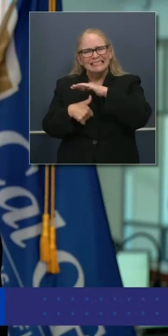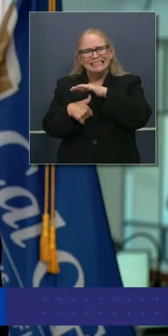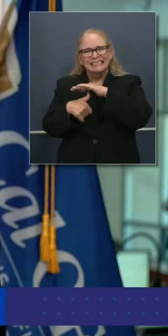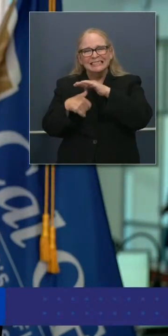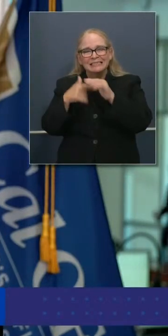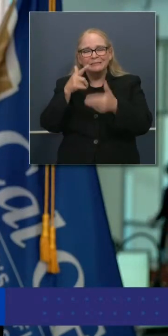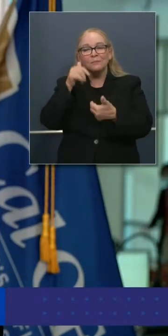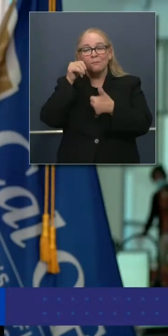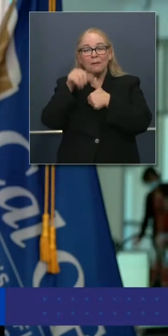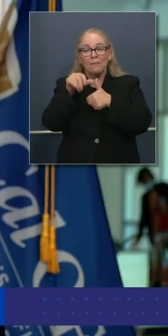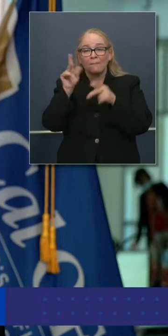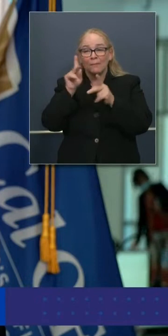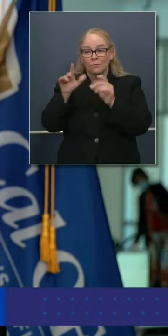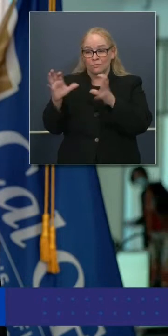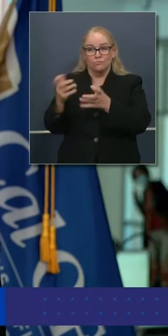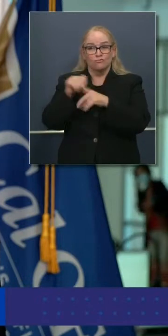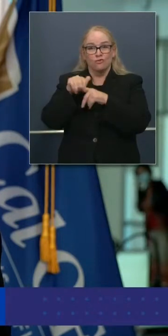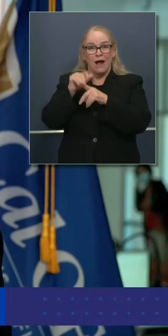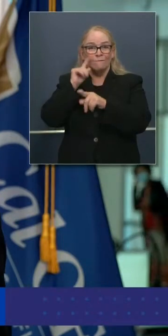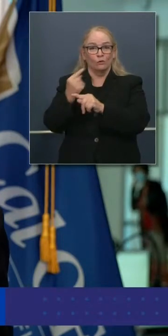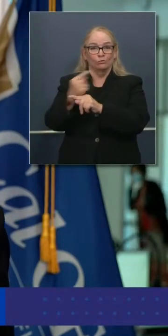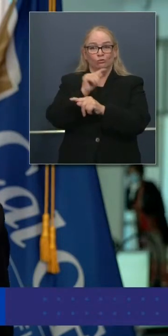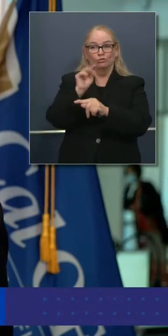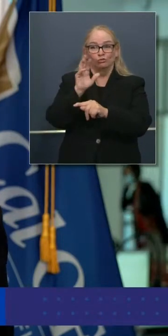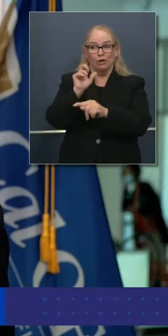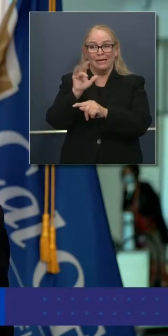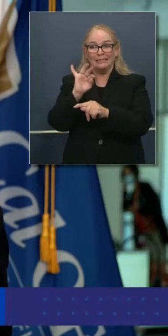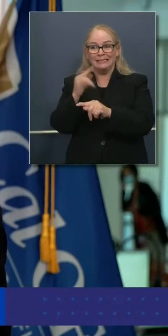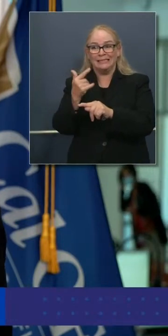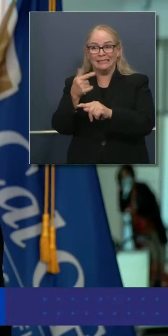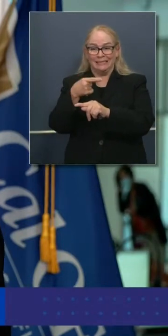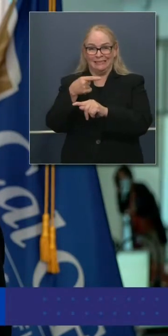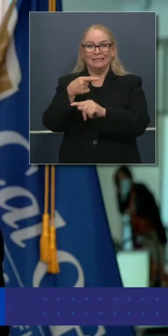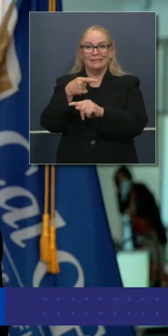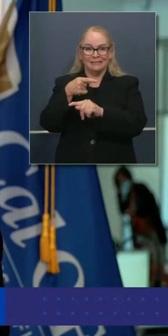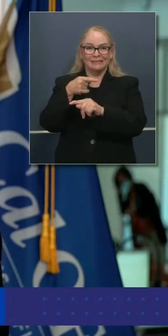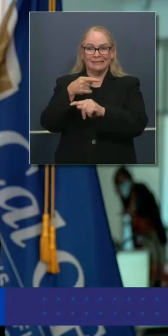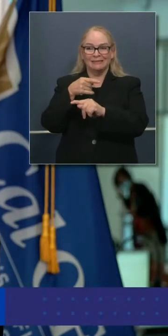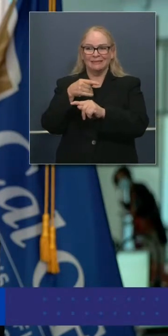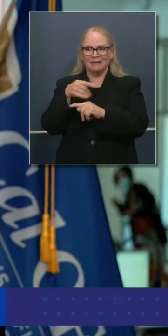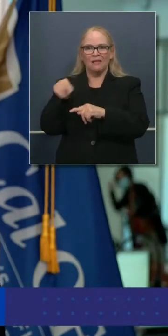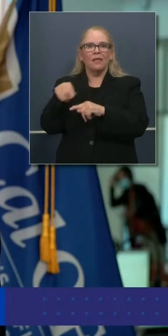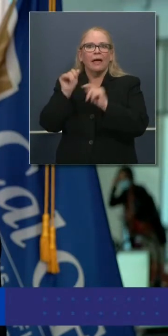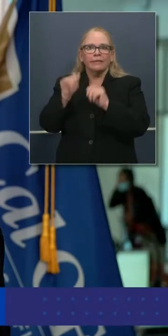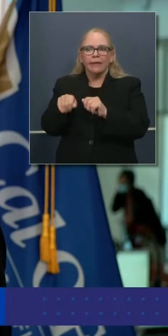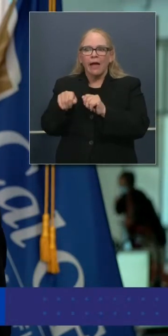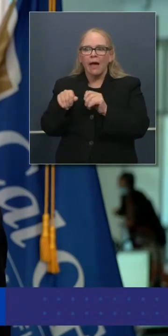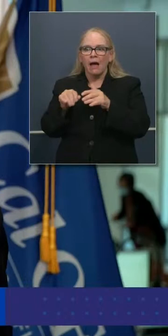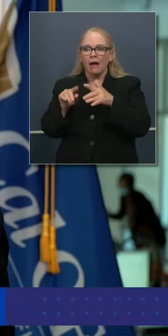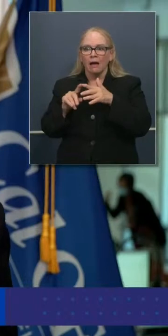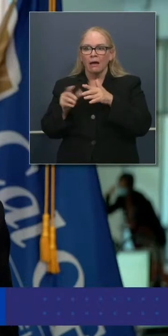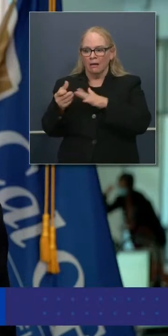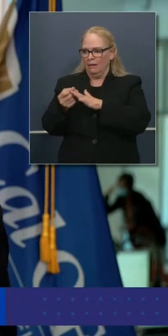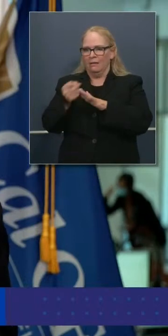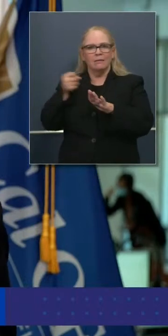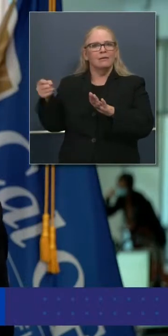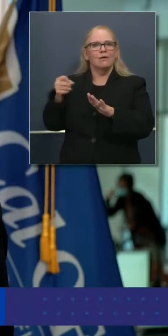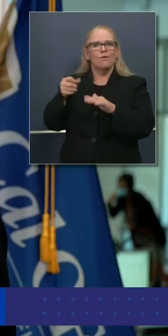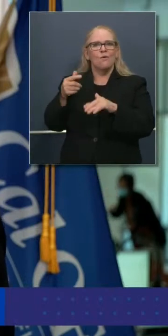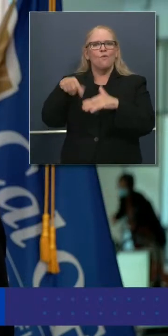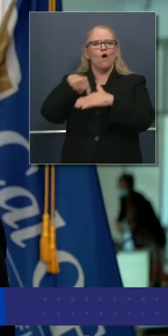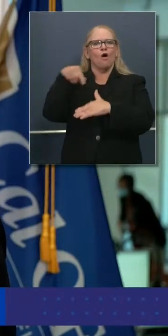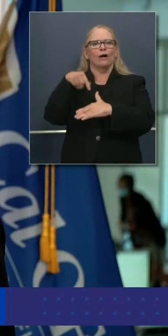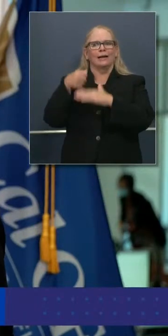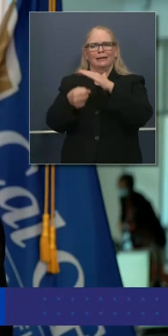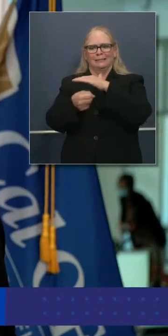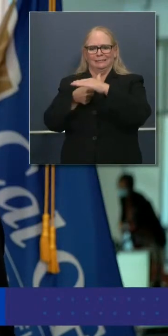an important part of supporting people to isolate and quarantine, so that's why that testing prioritization is there. We've talked about